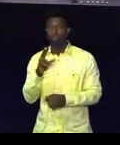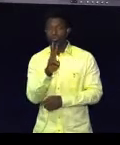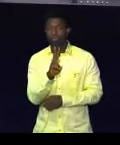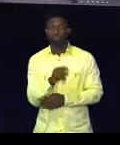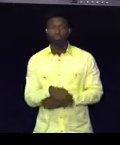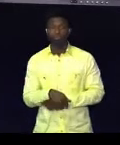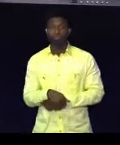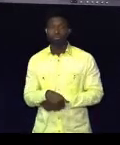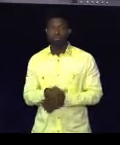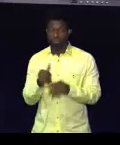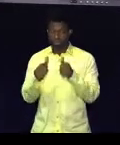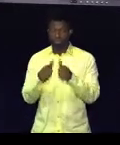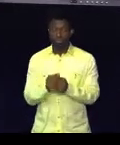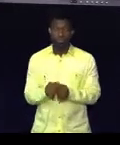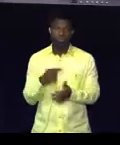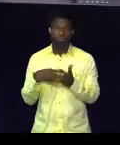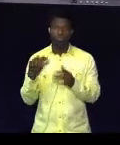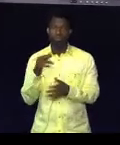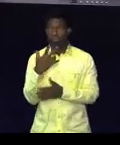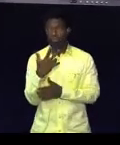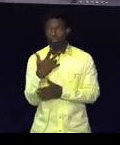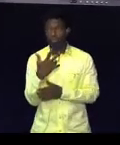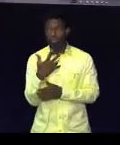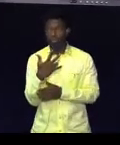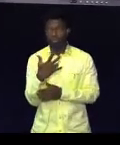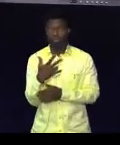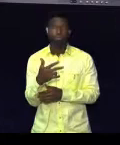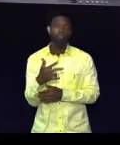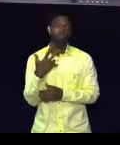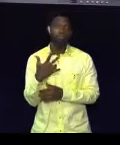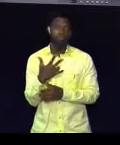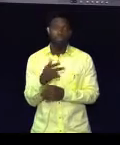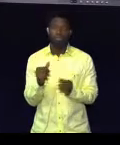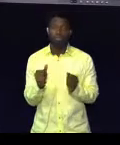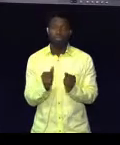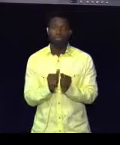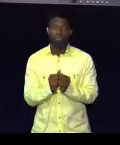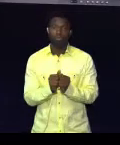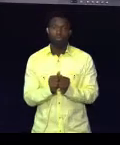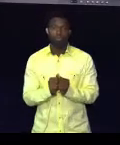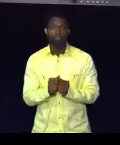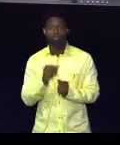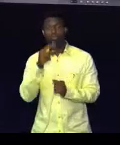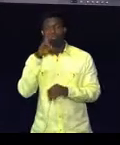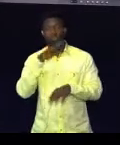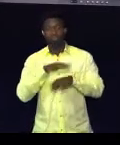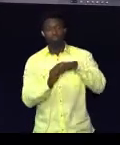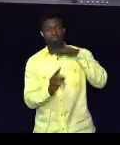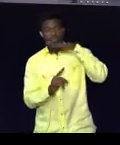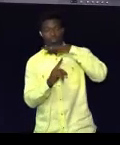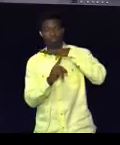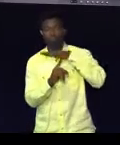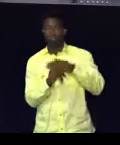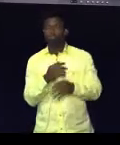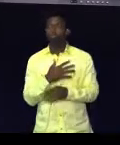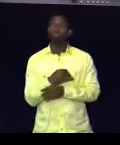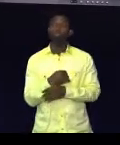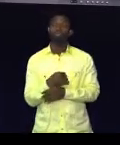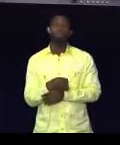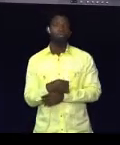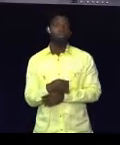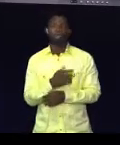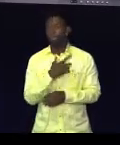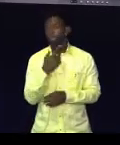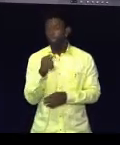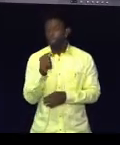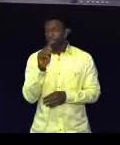Has the power of 2. Good job, you. What about 3? That also has the highest power of 2. What about 5? Are